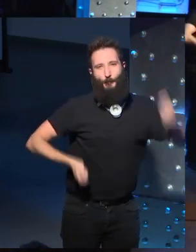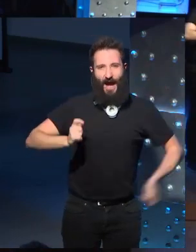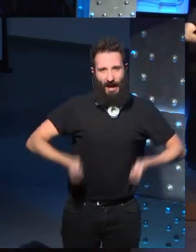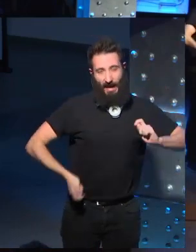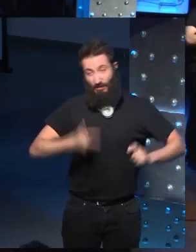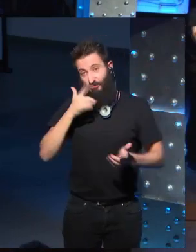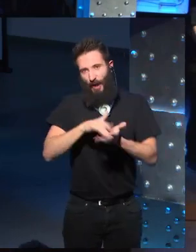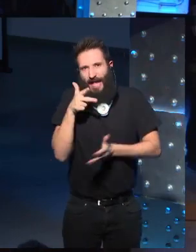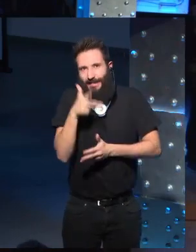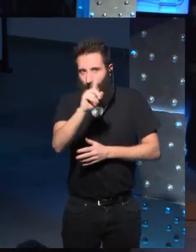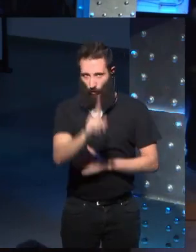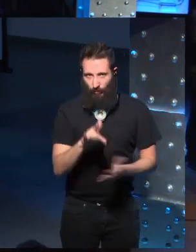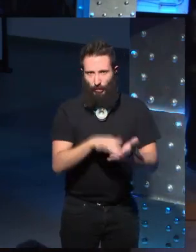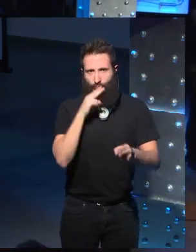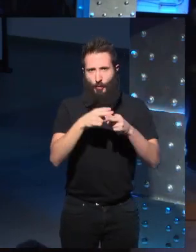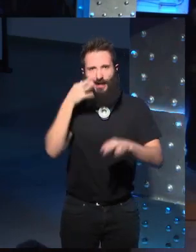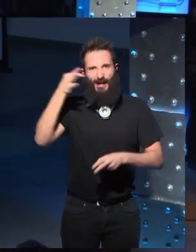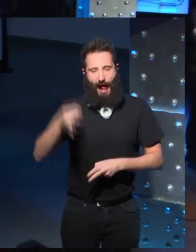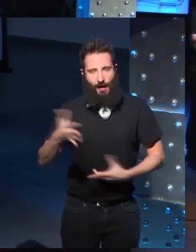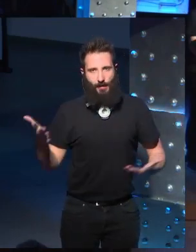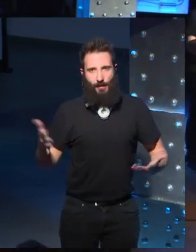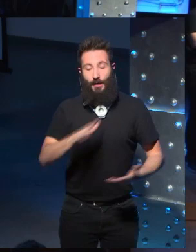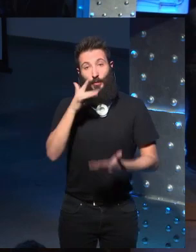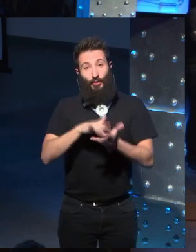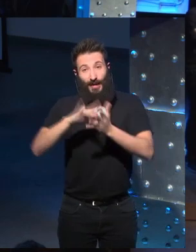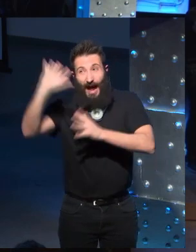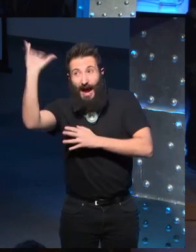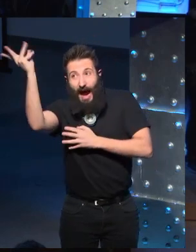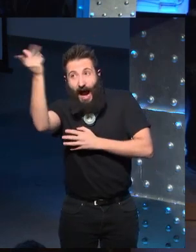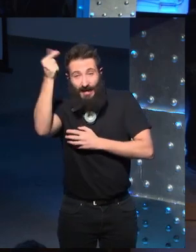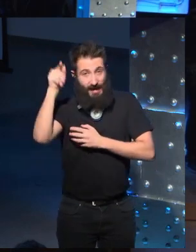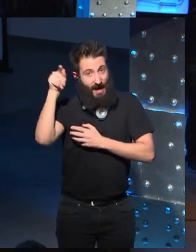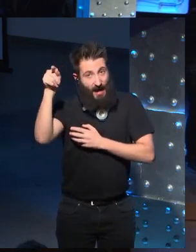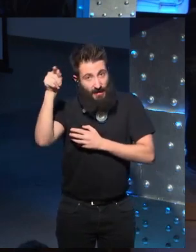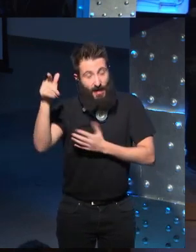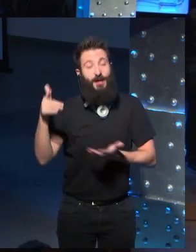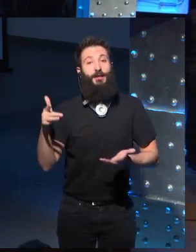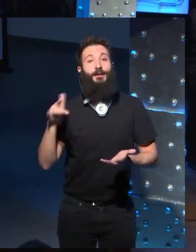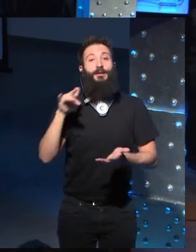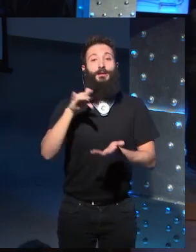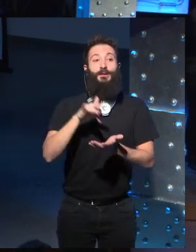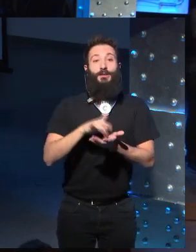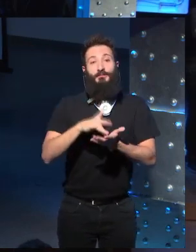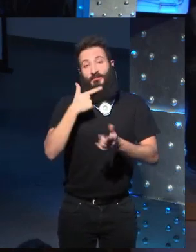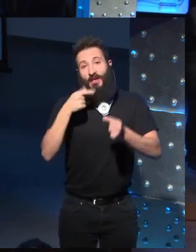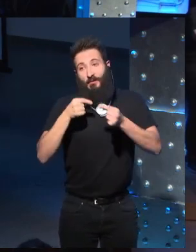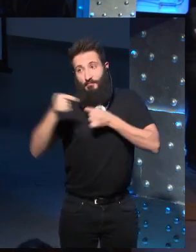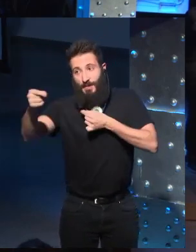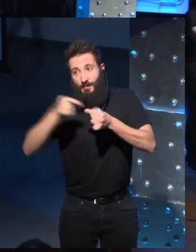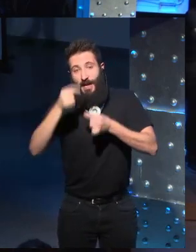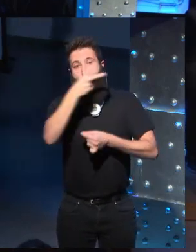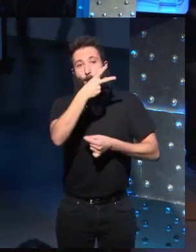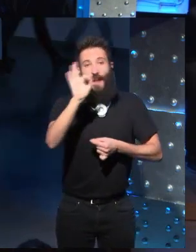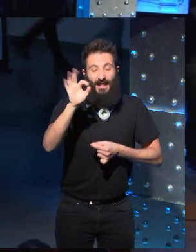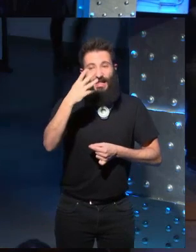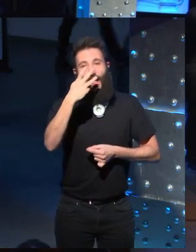It's its real name. This one is some 20-30 million light years away from us.